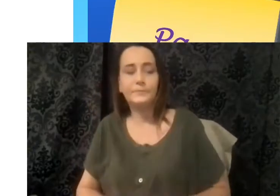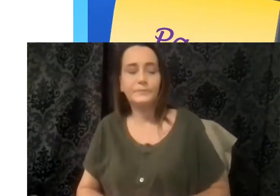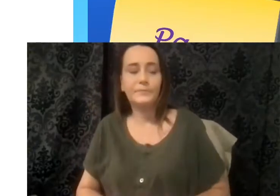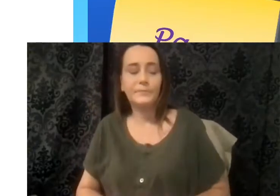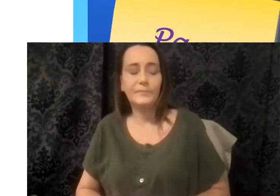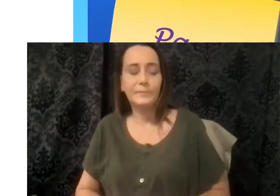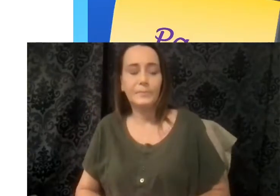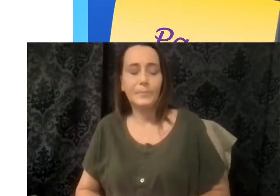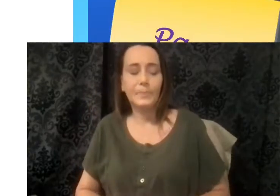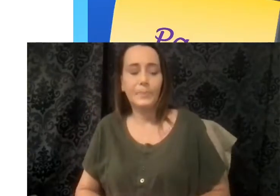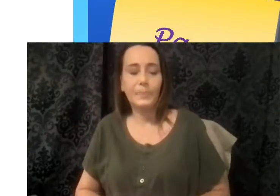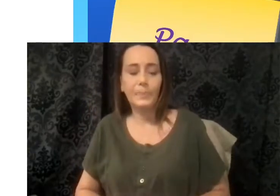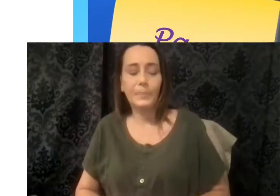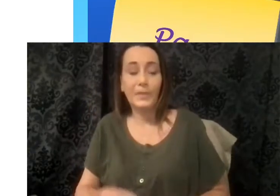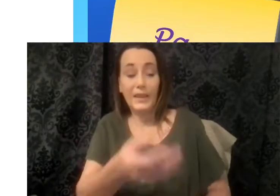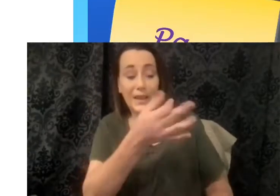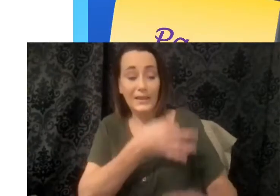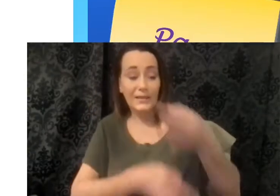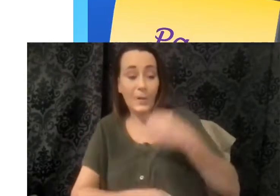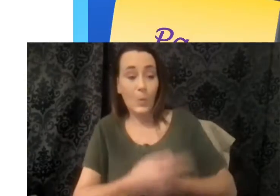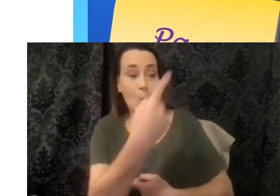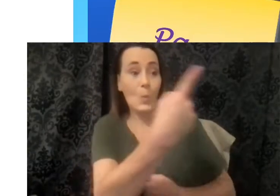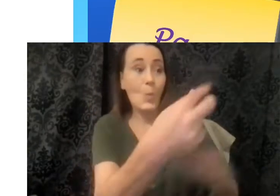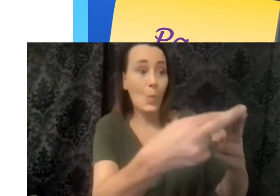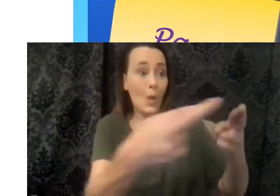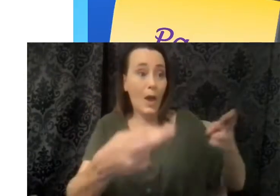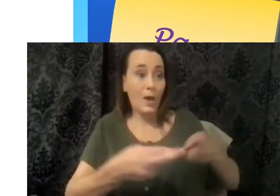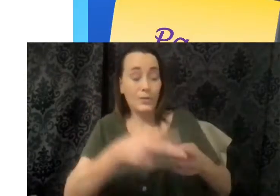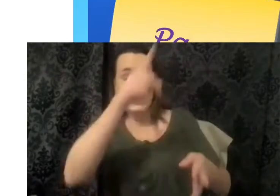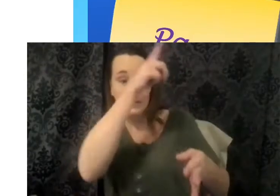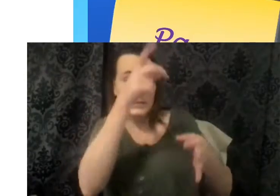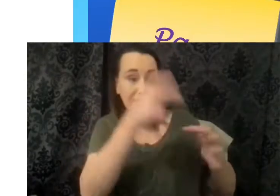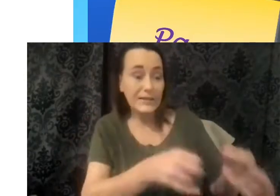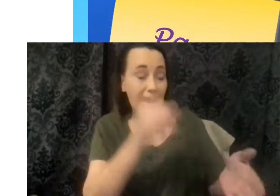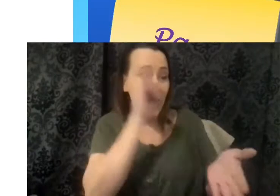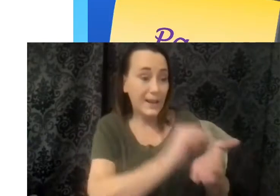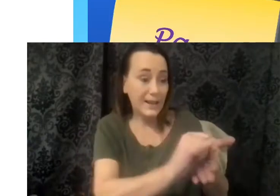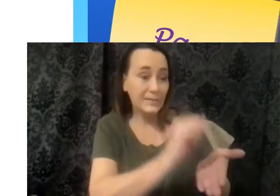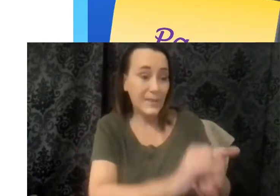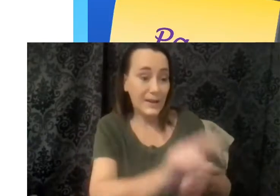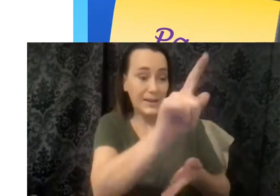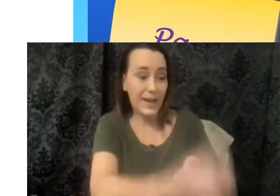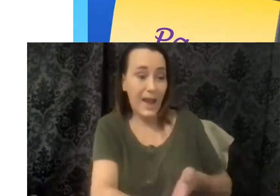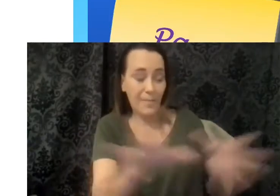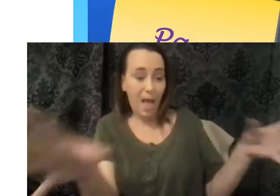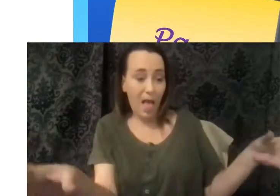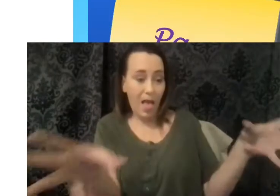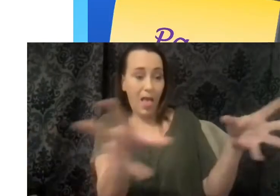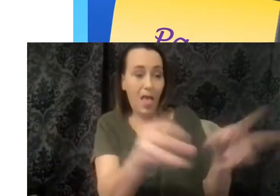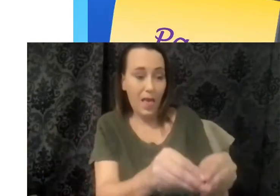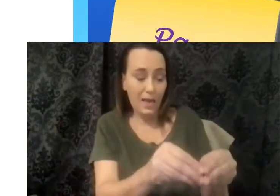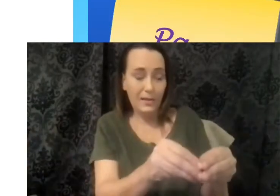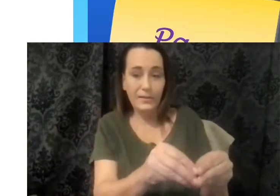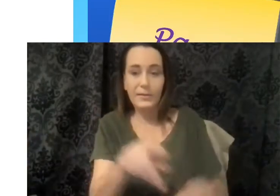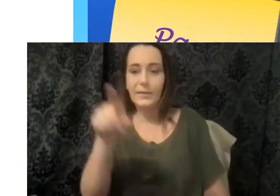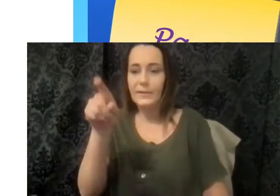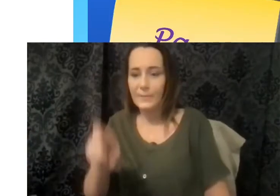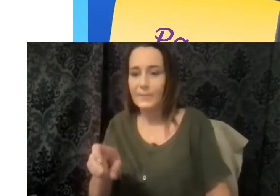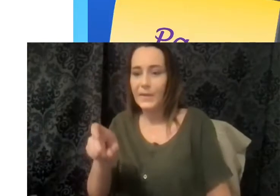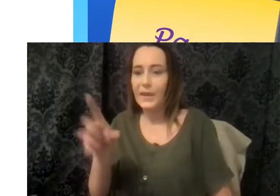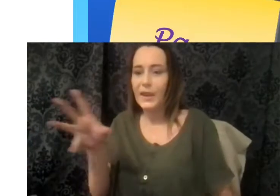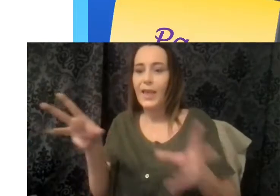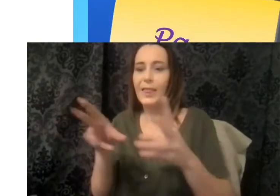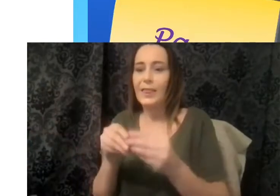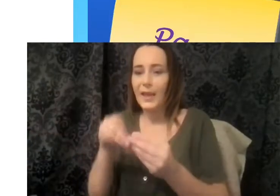region deciding if there was to be an inspection, that it would have to be a collective conference decision. As in